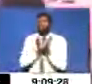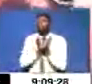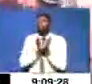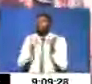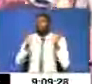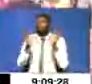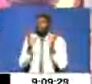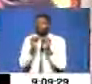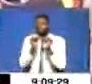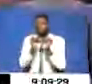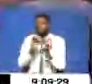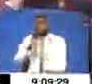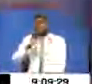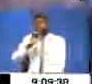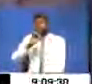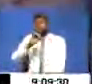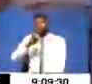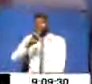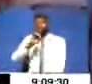and Awasongiro.